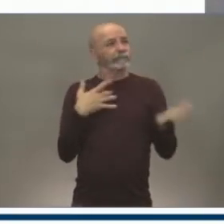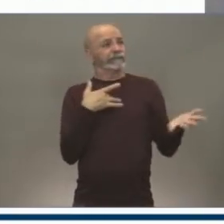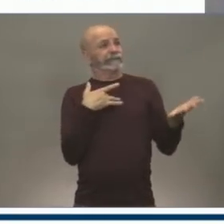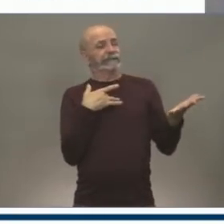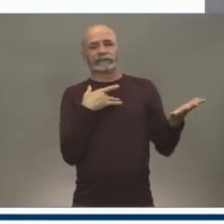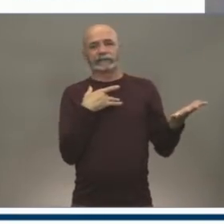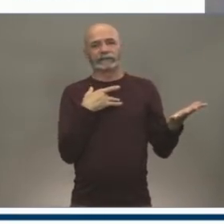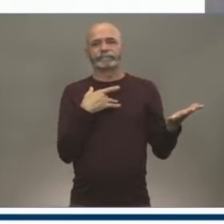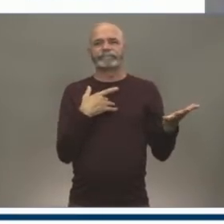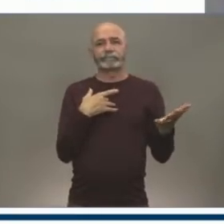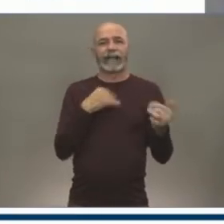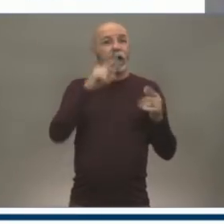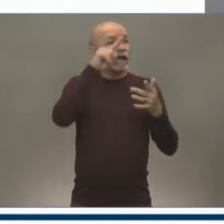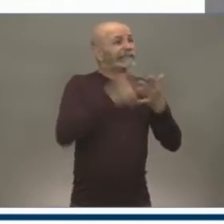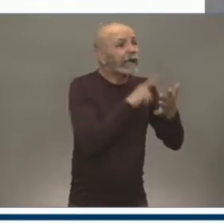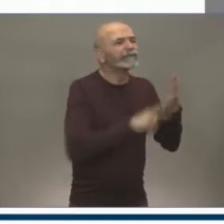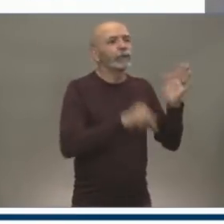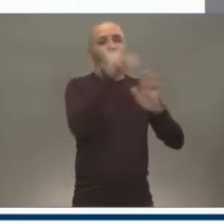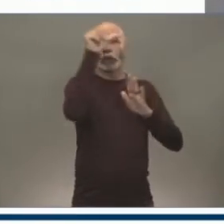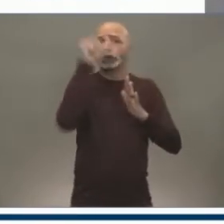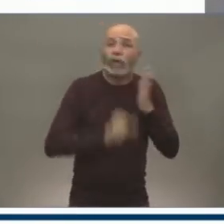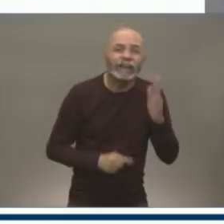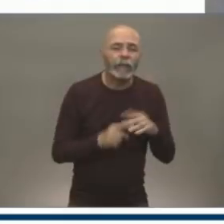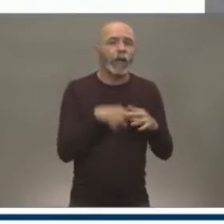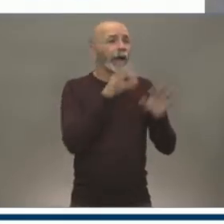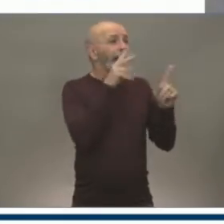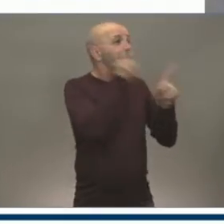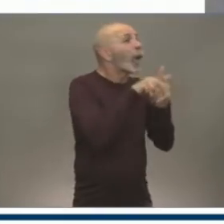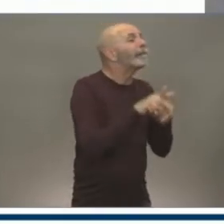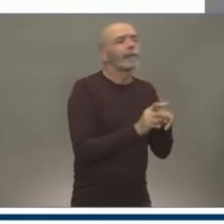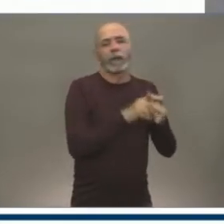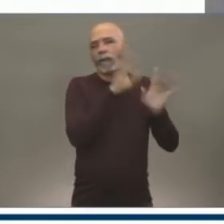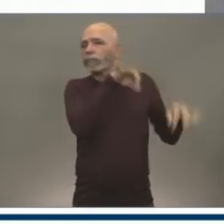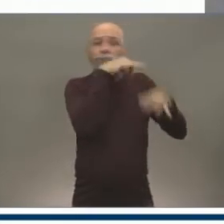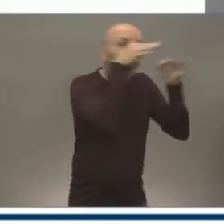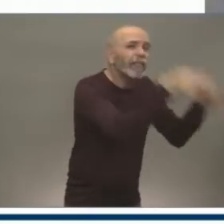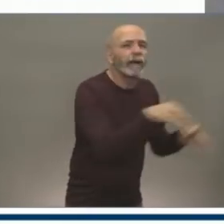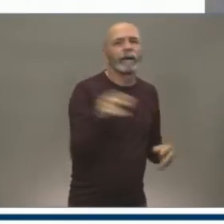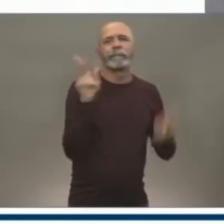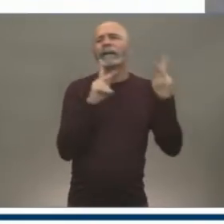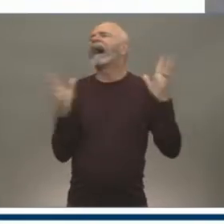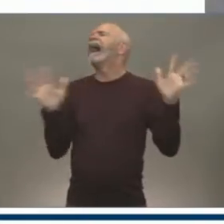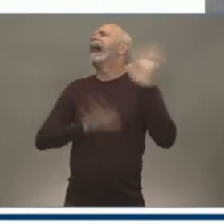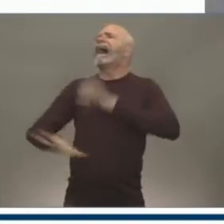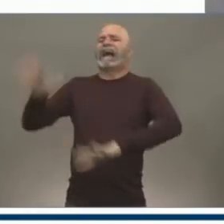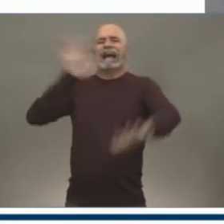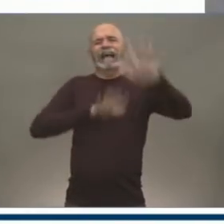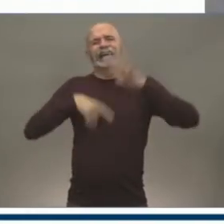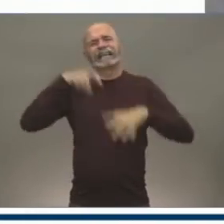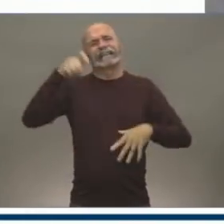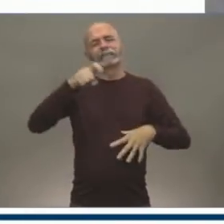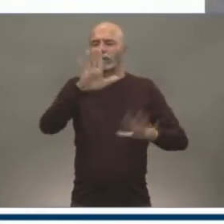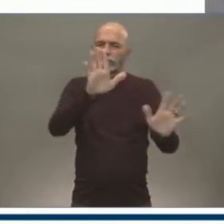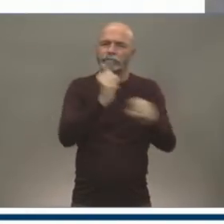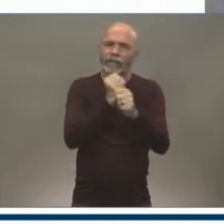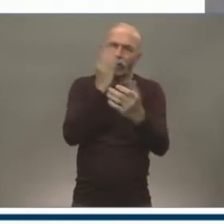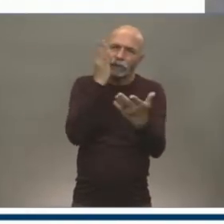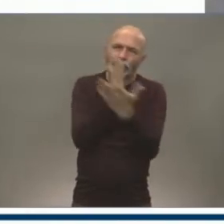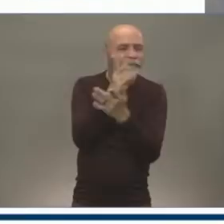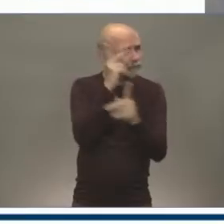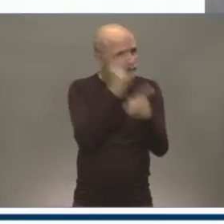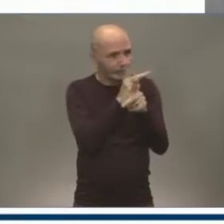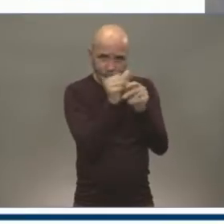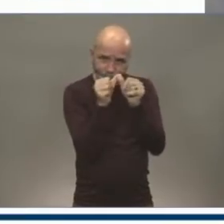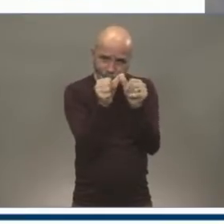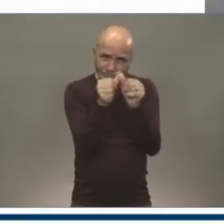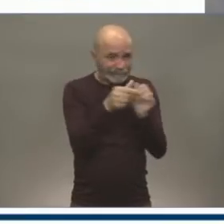elective surgeries and appointments that people need, and we want to try to make sure that those services still be available as long